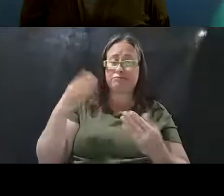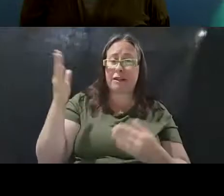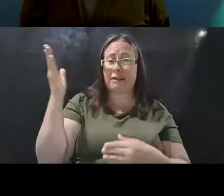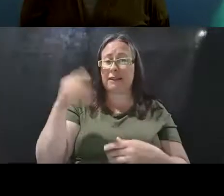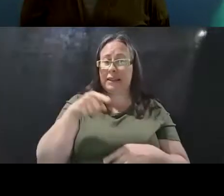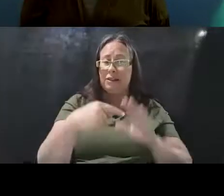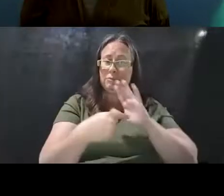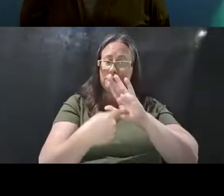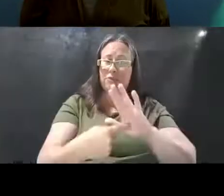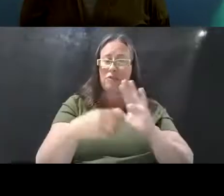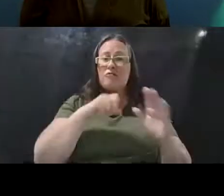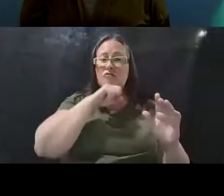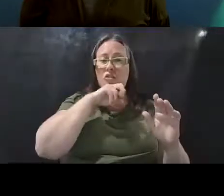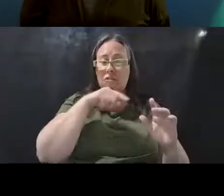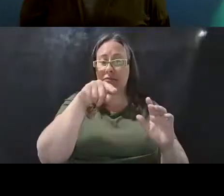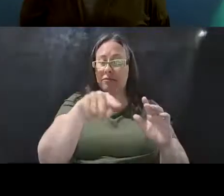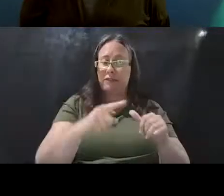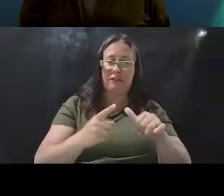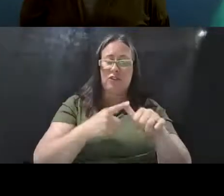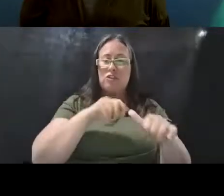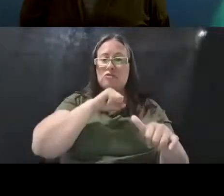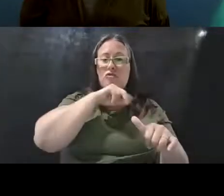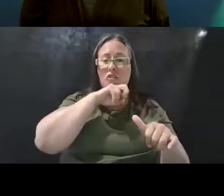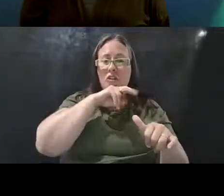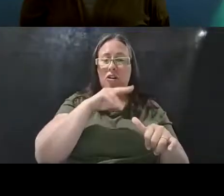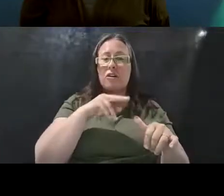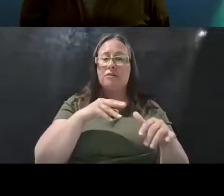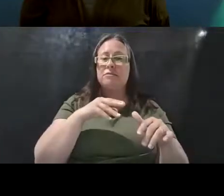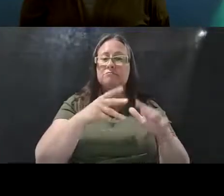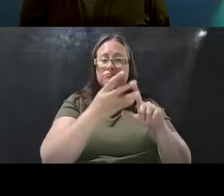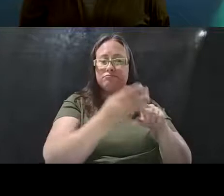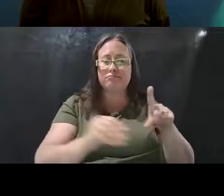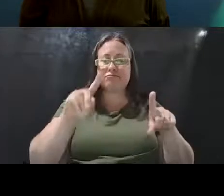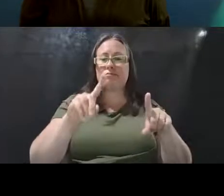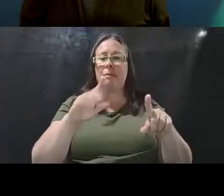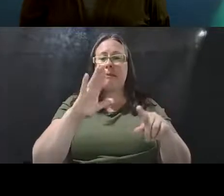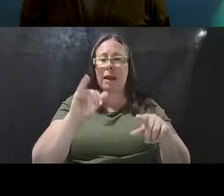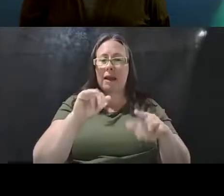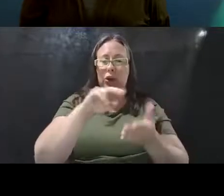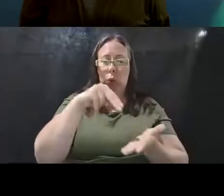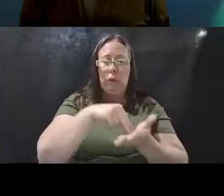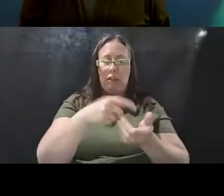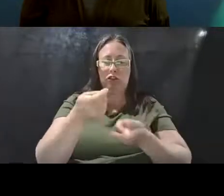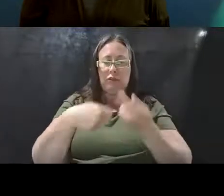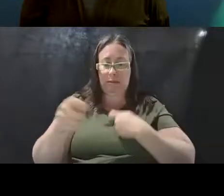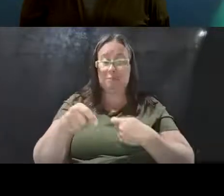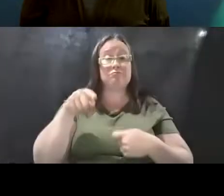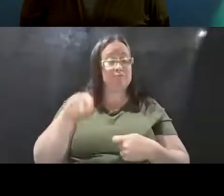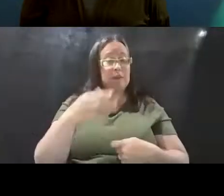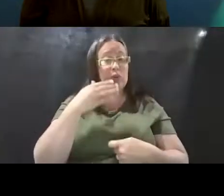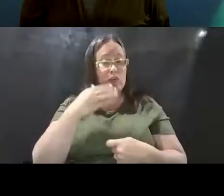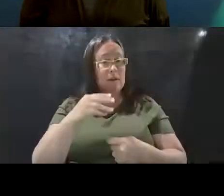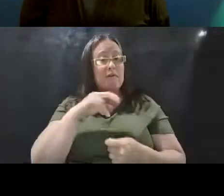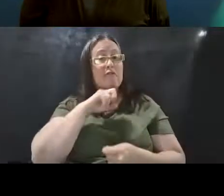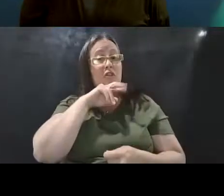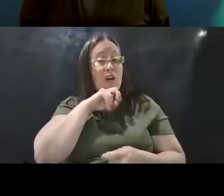first frog that he cloned by nuclear transfer. And it turned out it was a very good frog. It lived